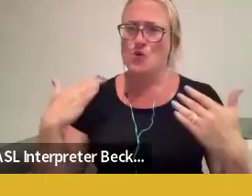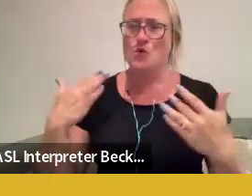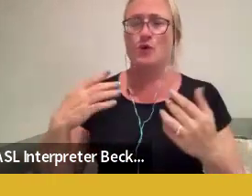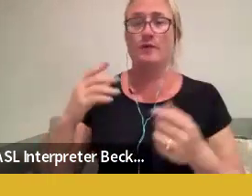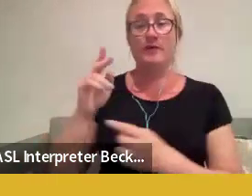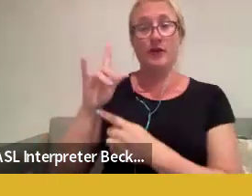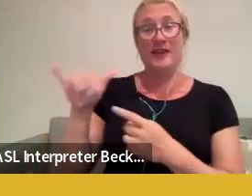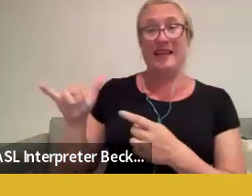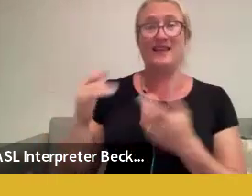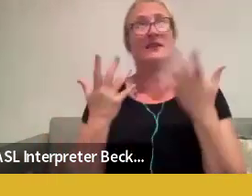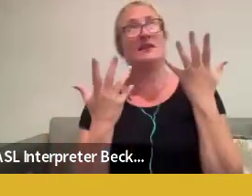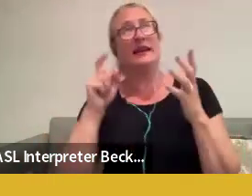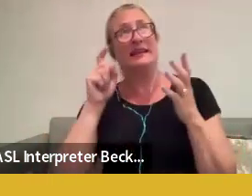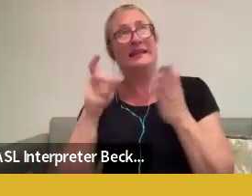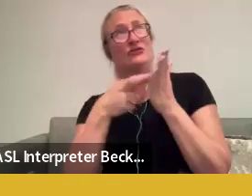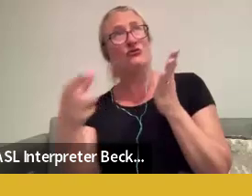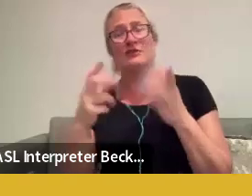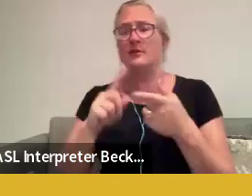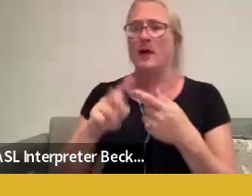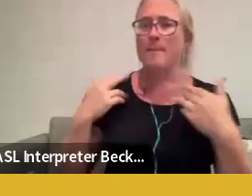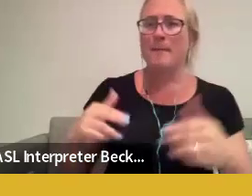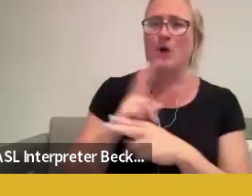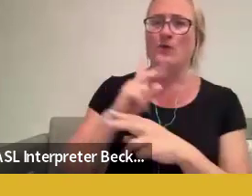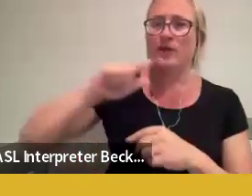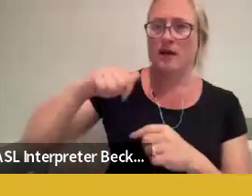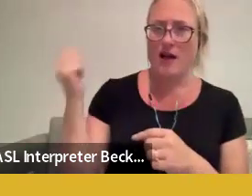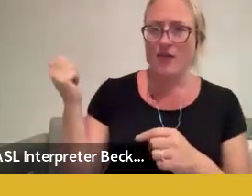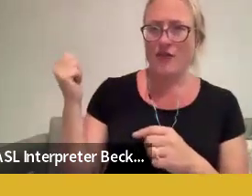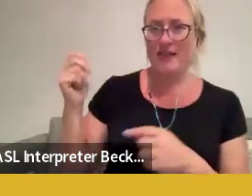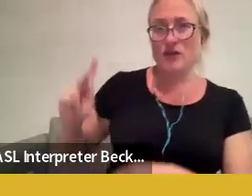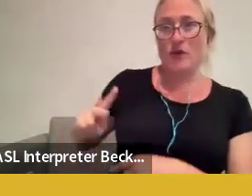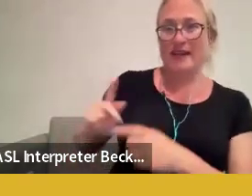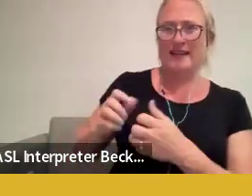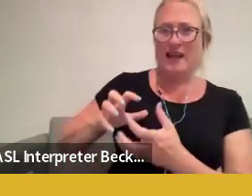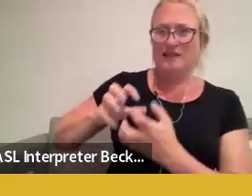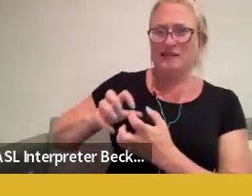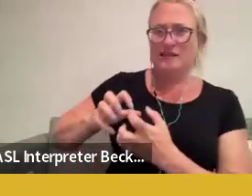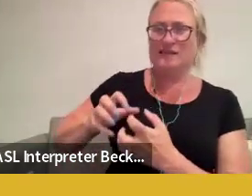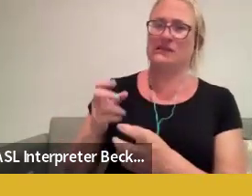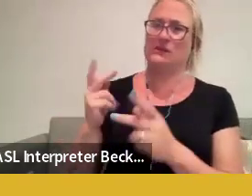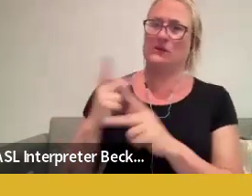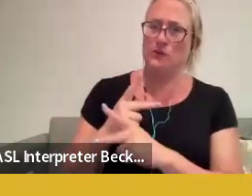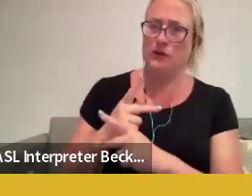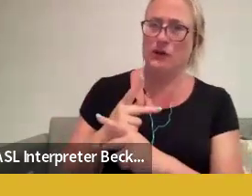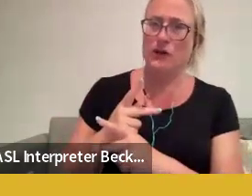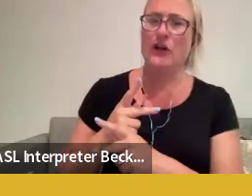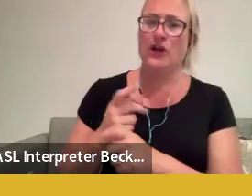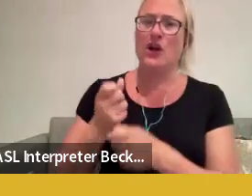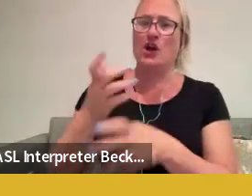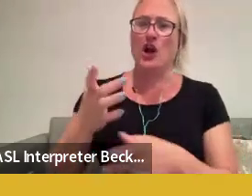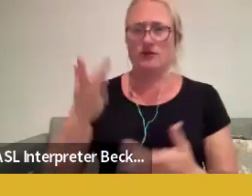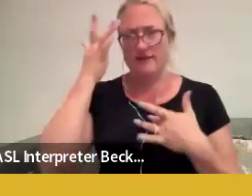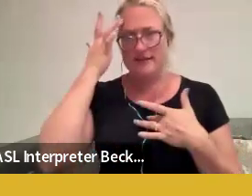the kidneys. And if you have a kidney problem, then that can put strain on your kidneys, causing you to feel